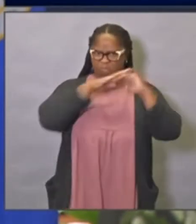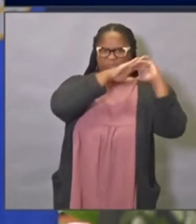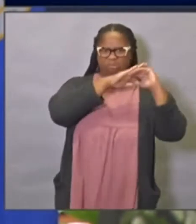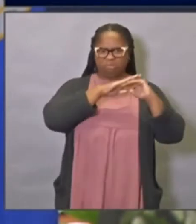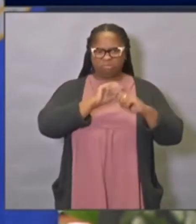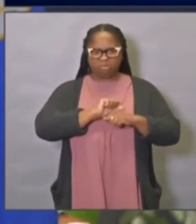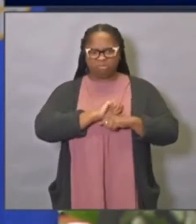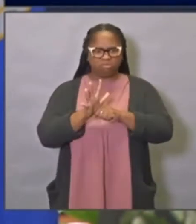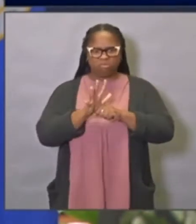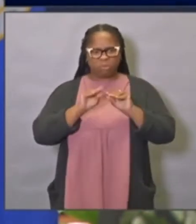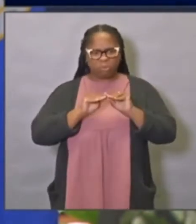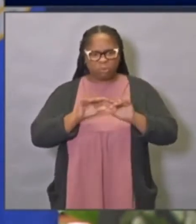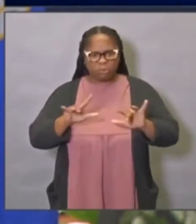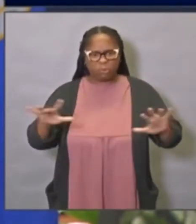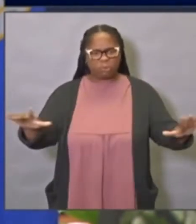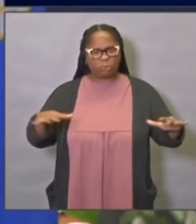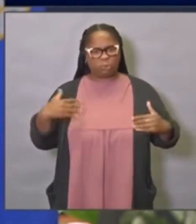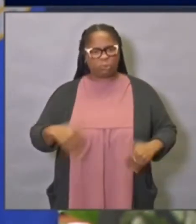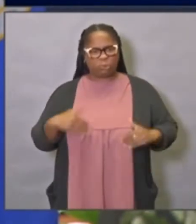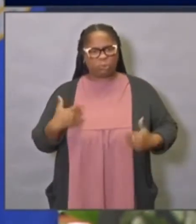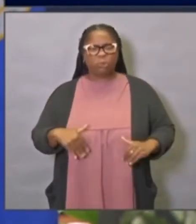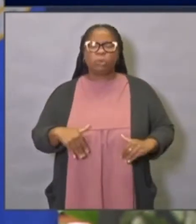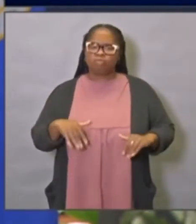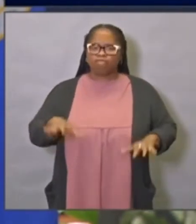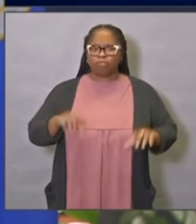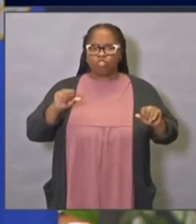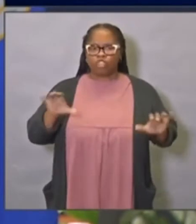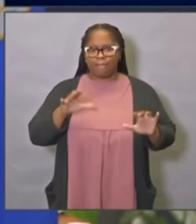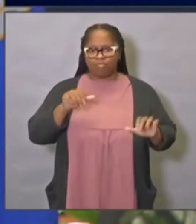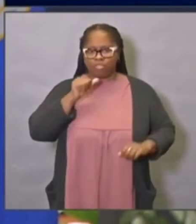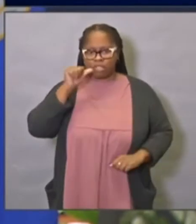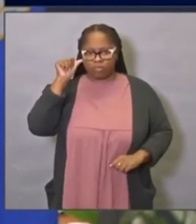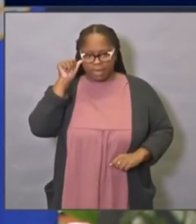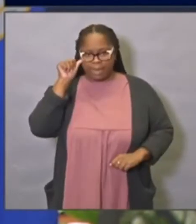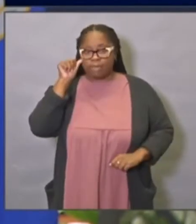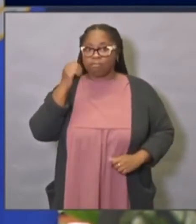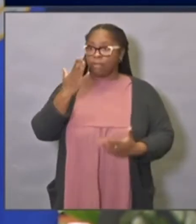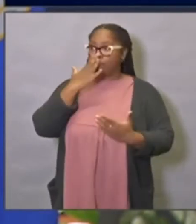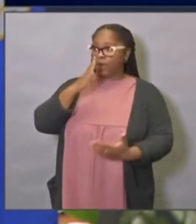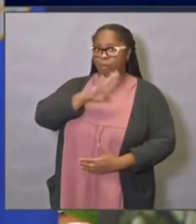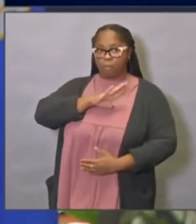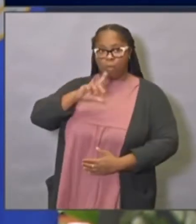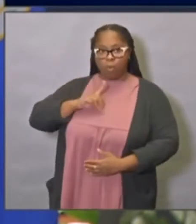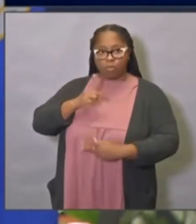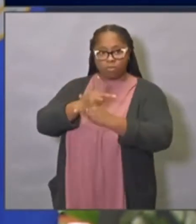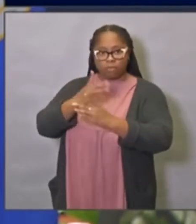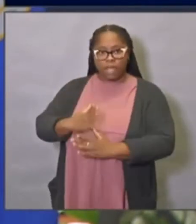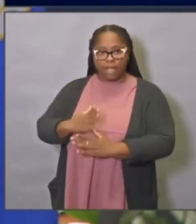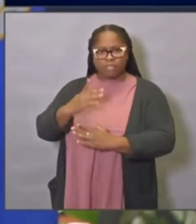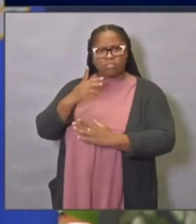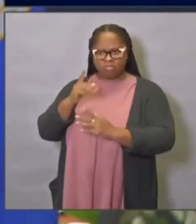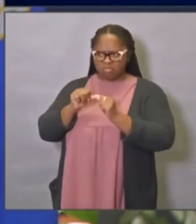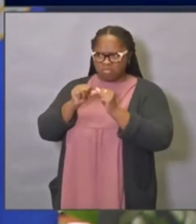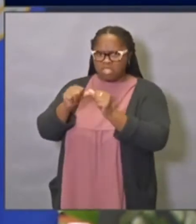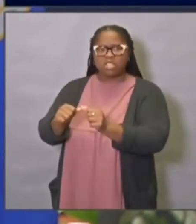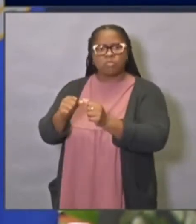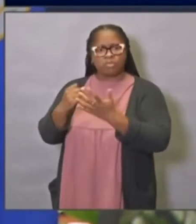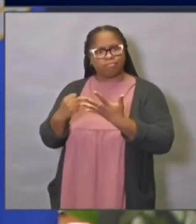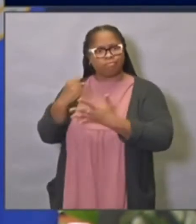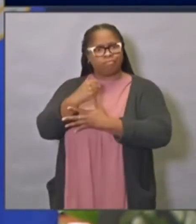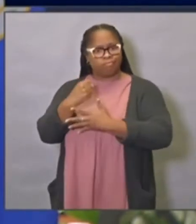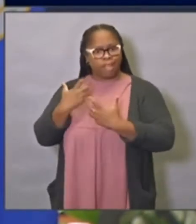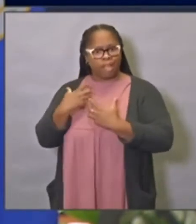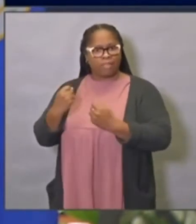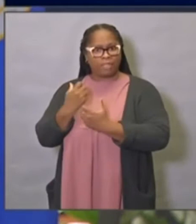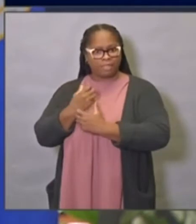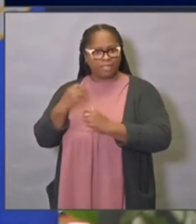cases that the county is currently experiencing. I want to thank the board for continuing to make health and safety a priority